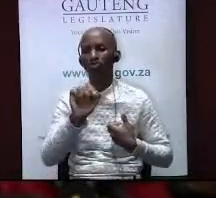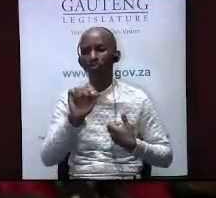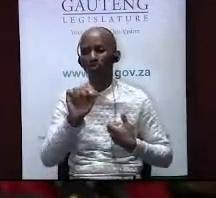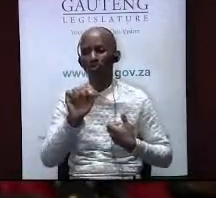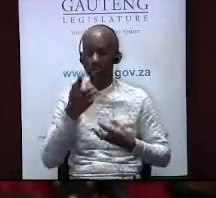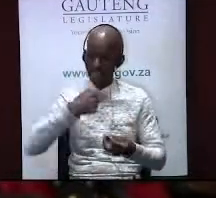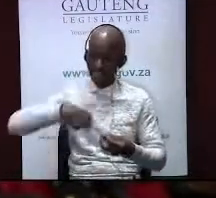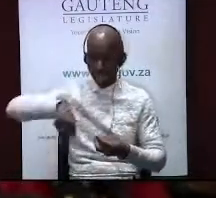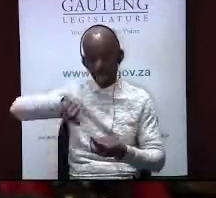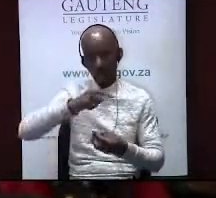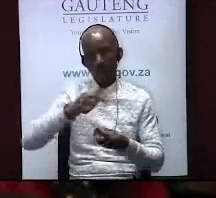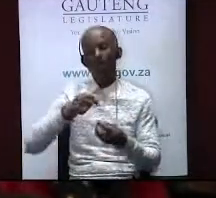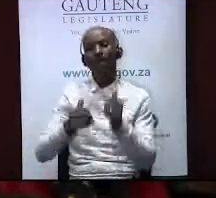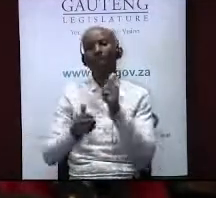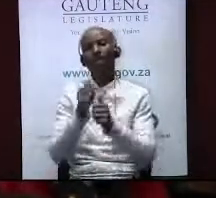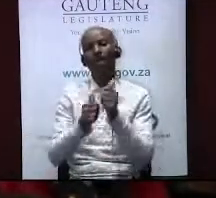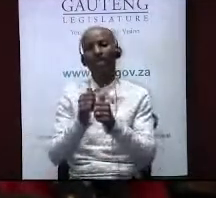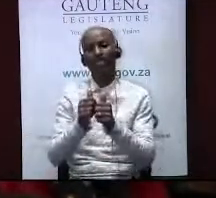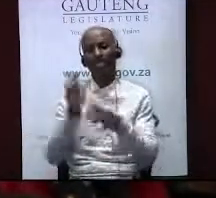brothers,